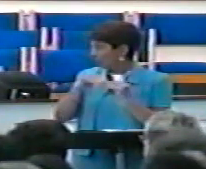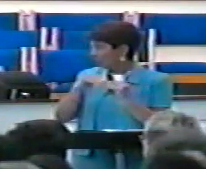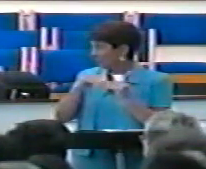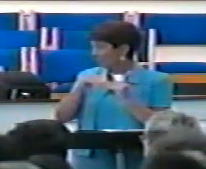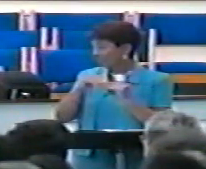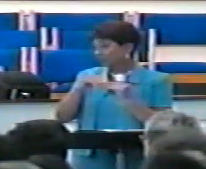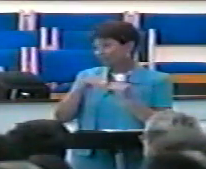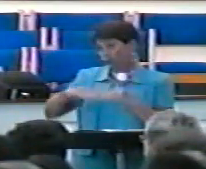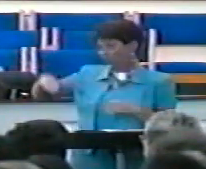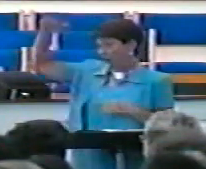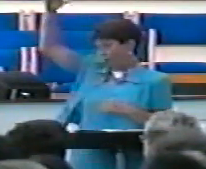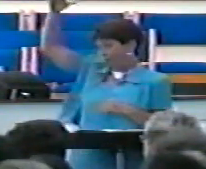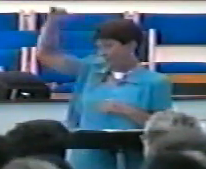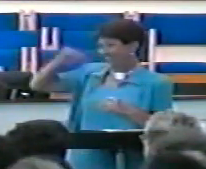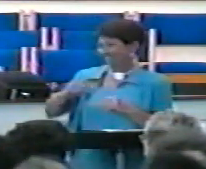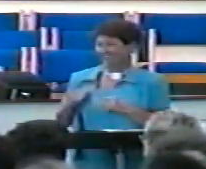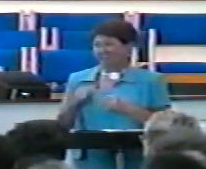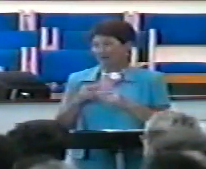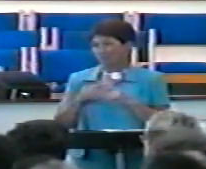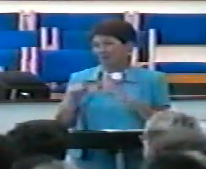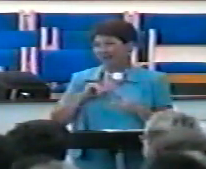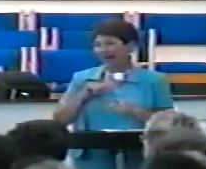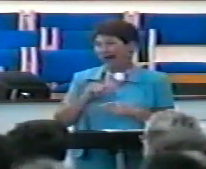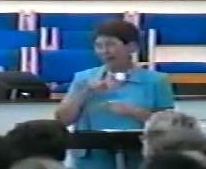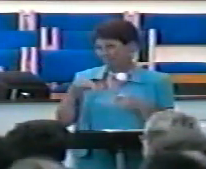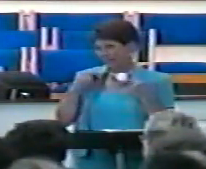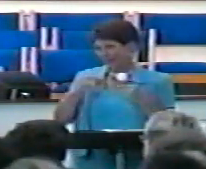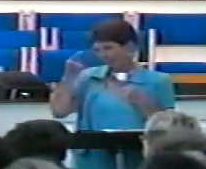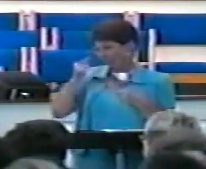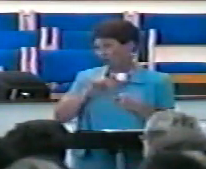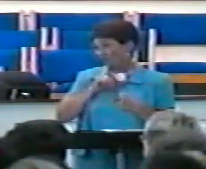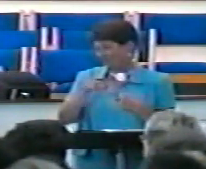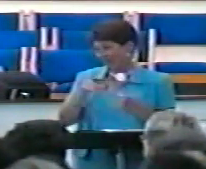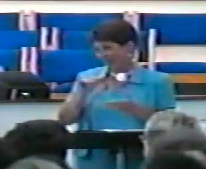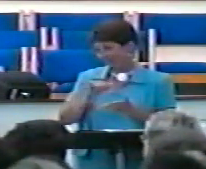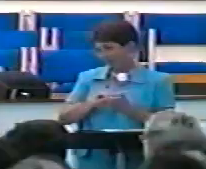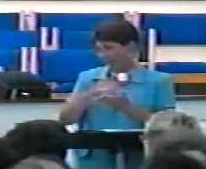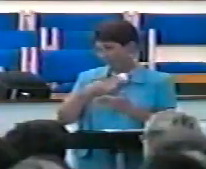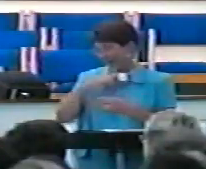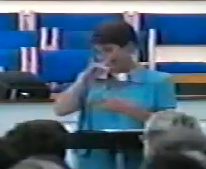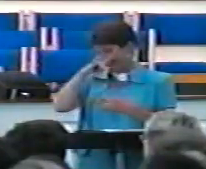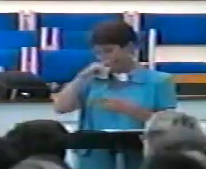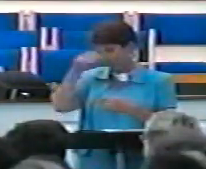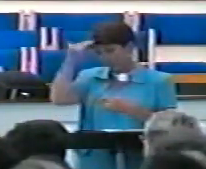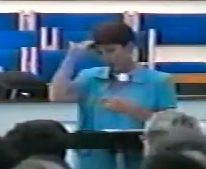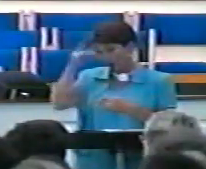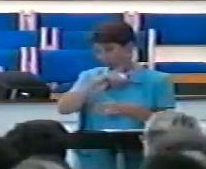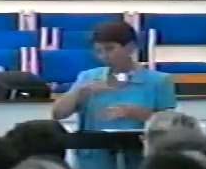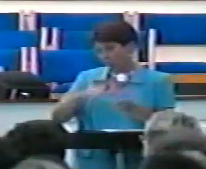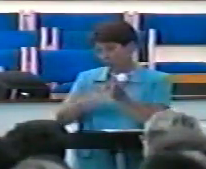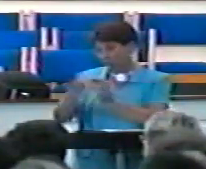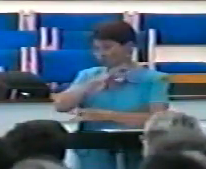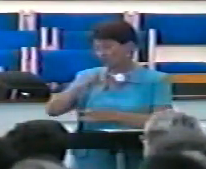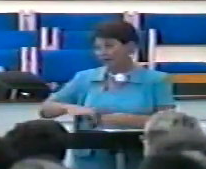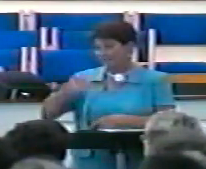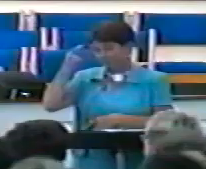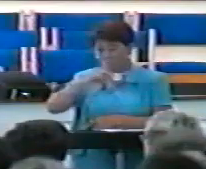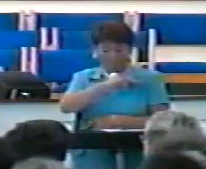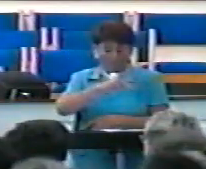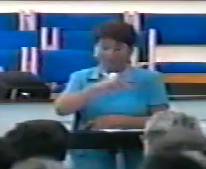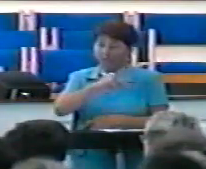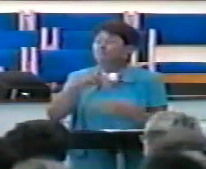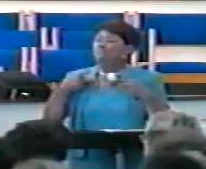but I'm glad for the fact that my kids know the Lord Jesus Christ as their personal Savior.